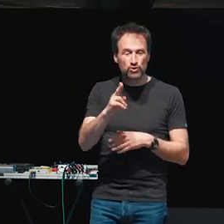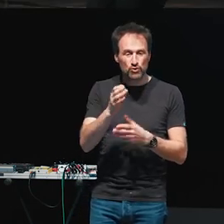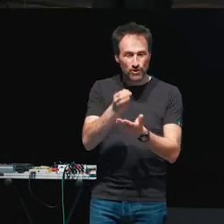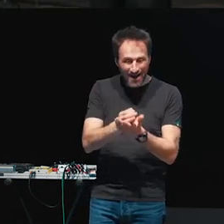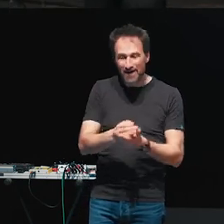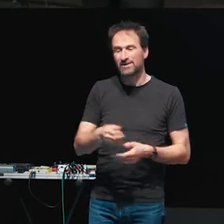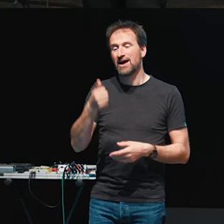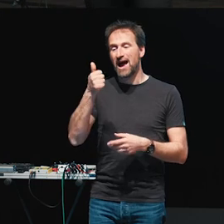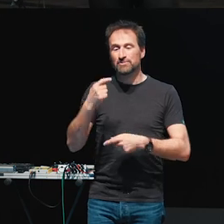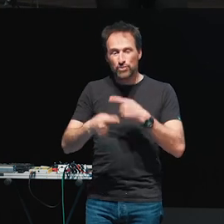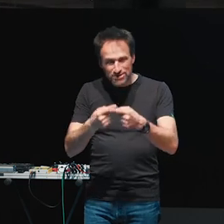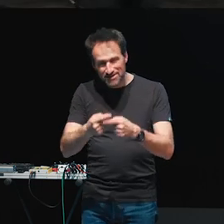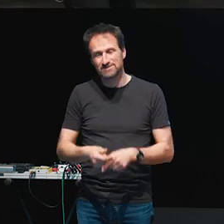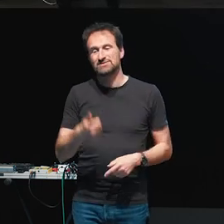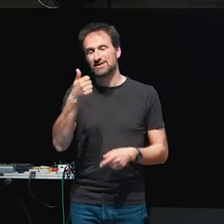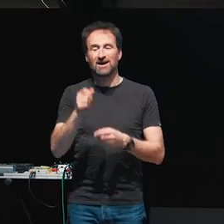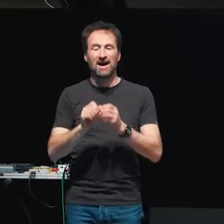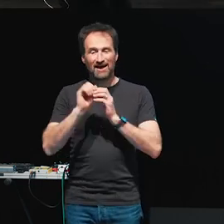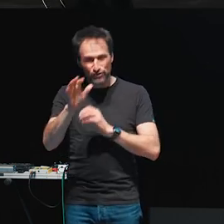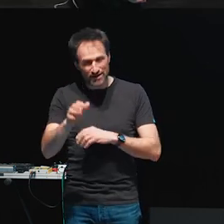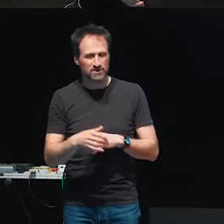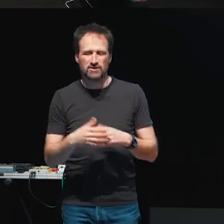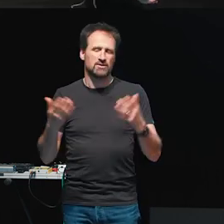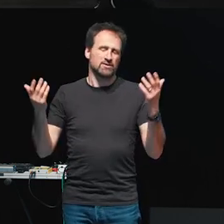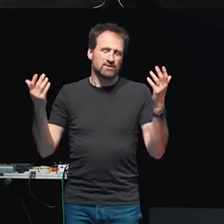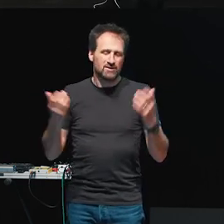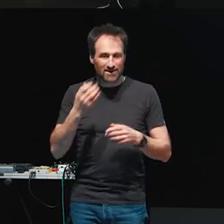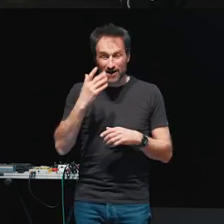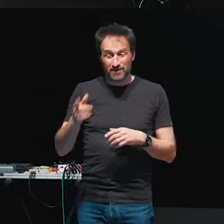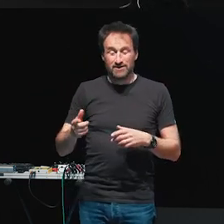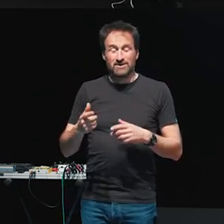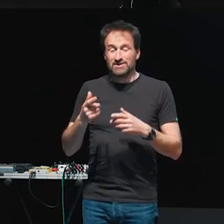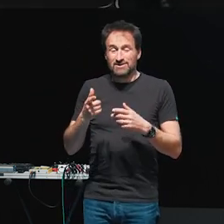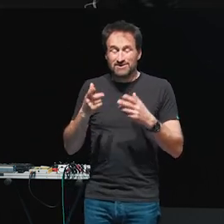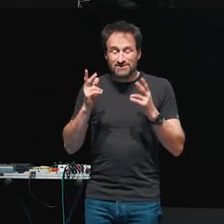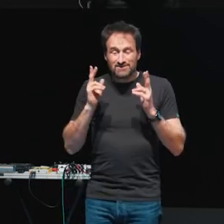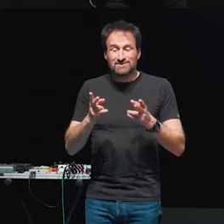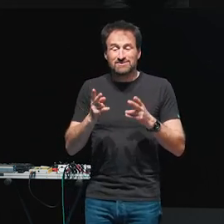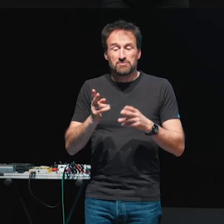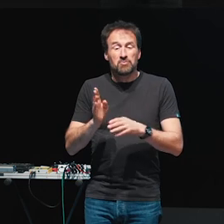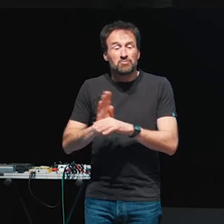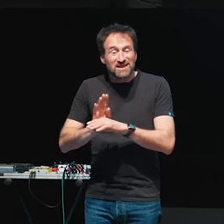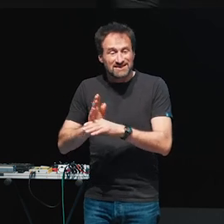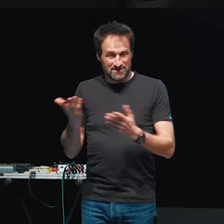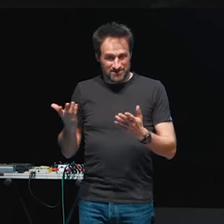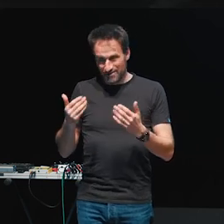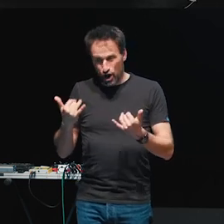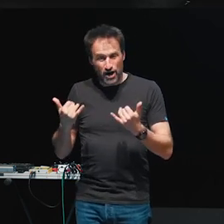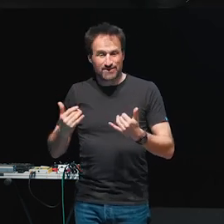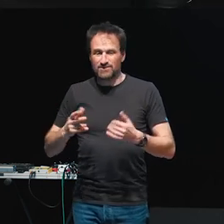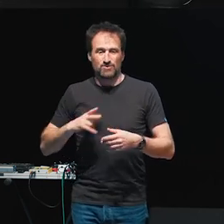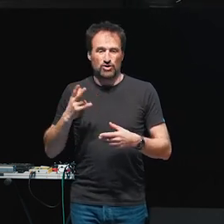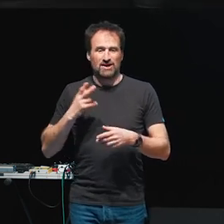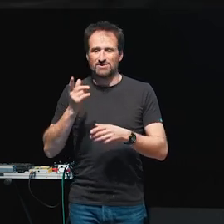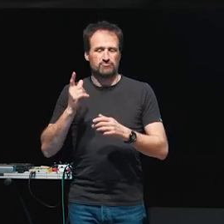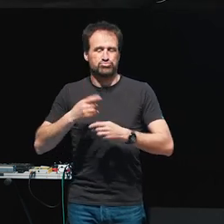like one thread, and number of requests coming in, it's going to be a lot busy, like really busy. So in that sense, you divide